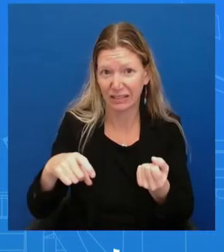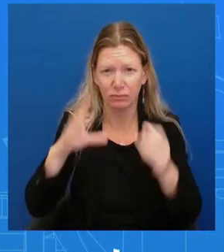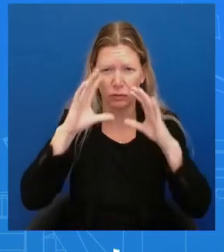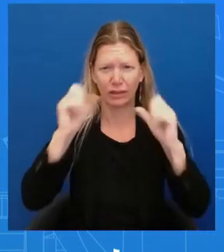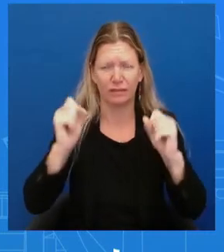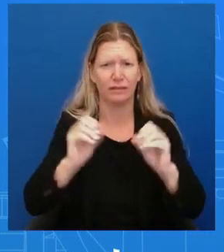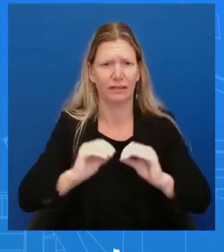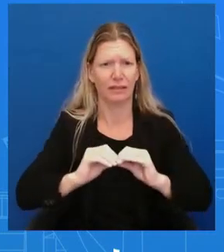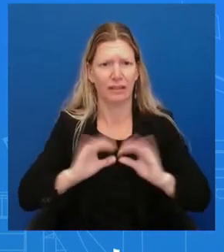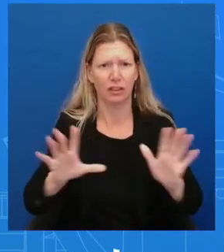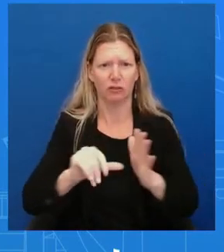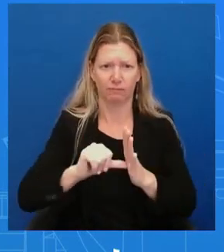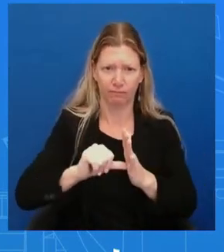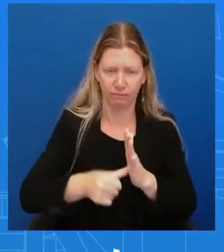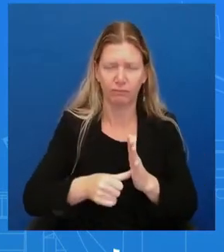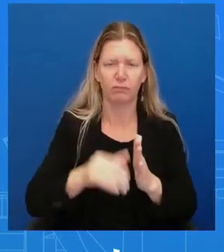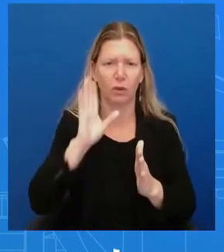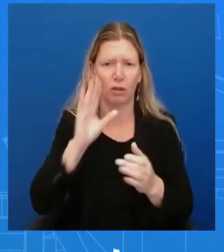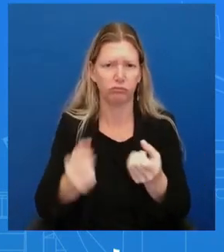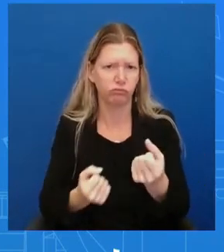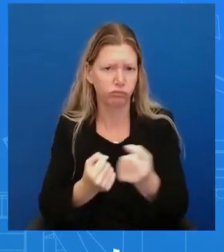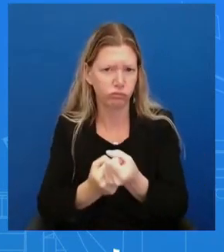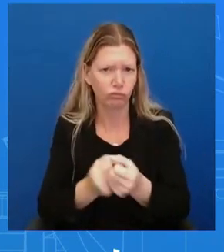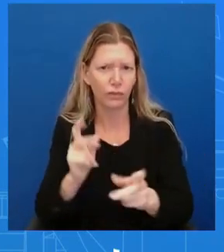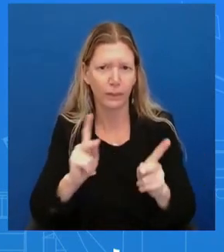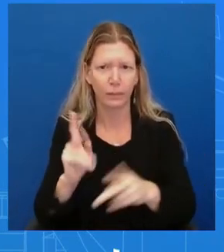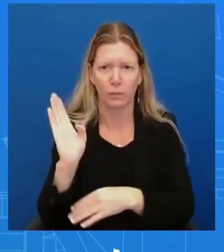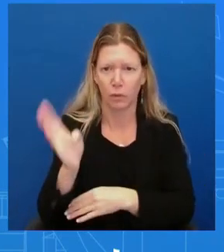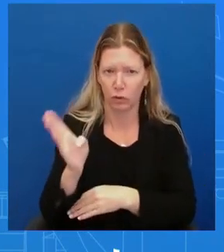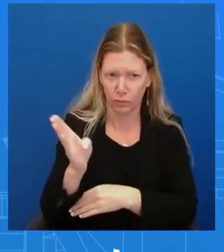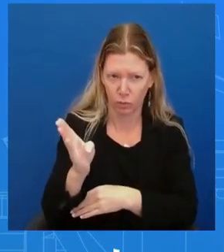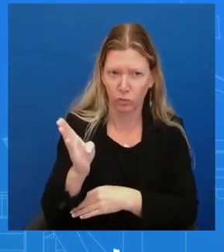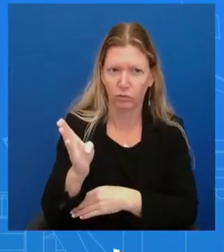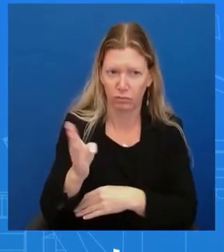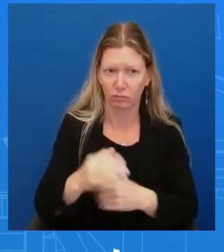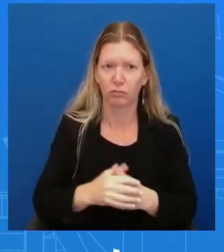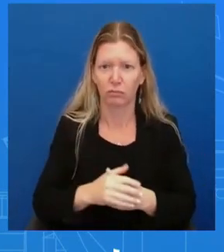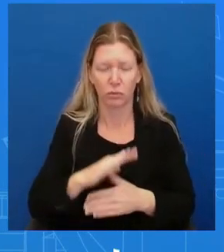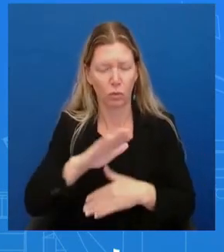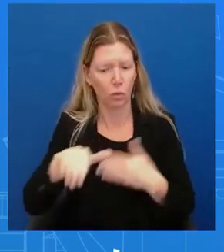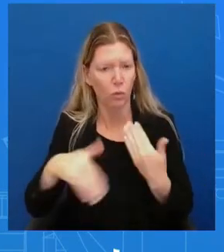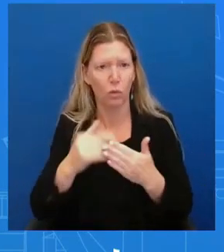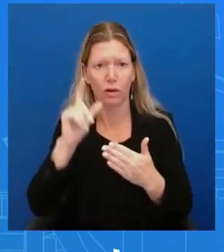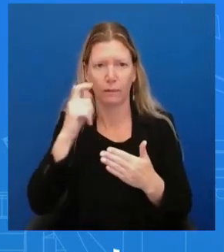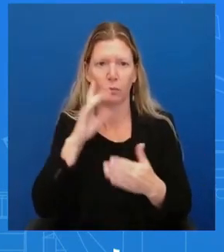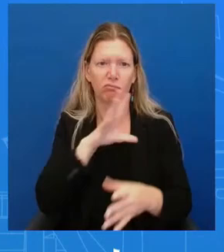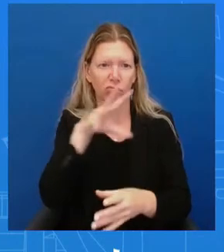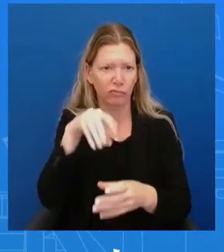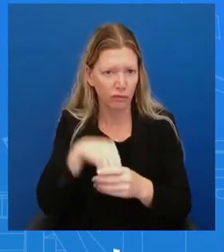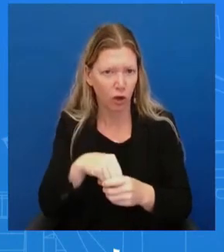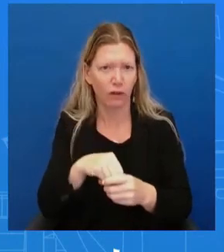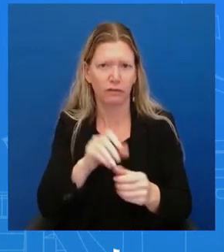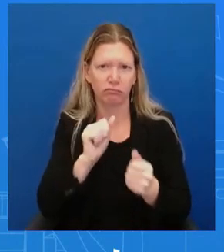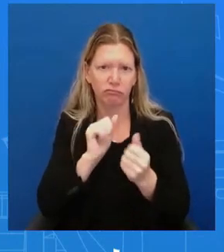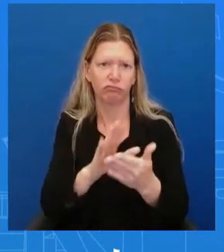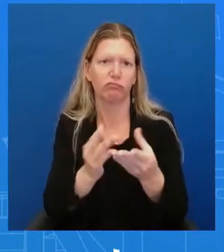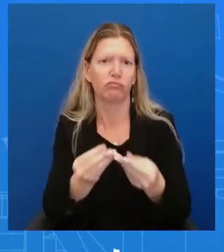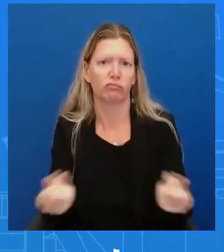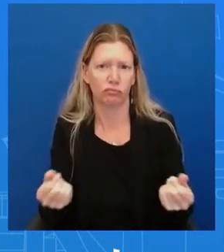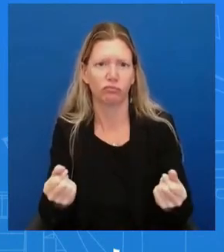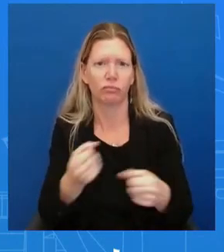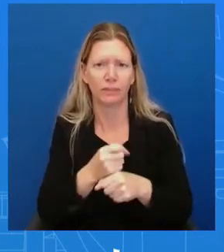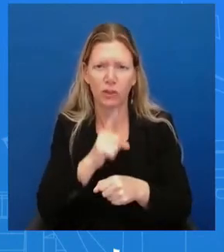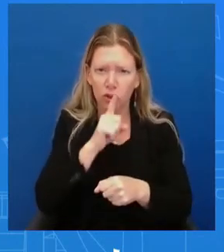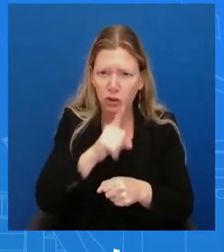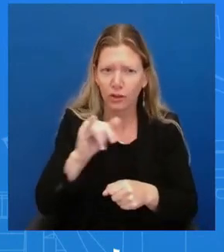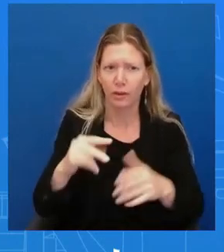Baltimore. This is a whole of government approach, and we are going to do everything that we can to make sure that that bridge gets back up. I don't have